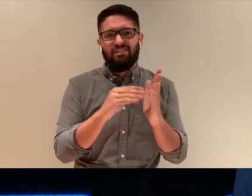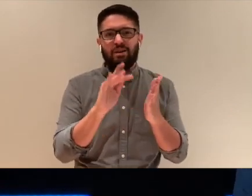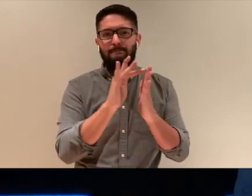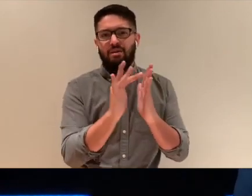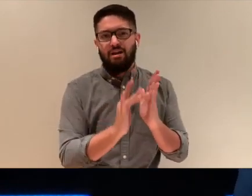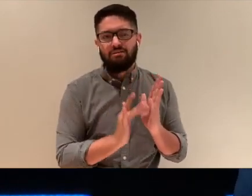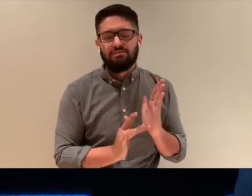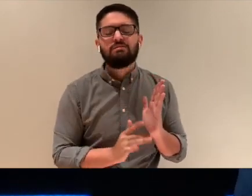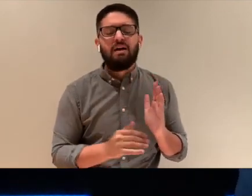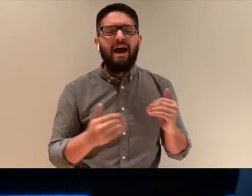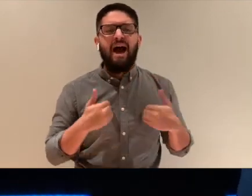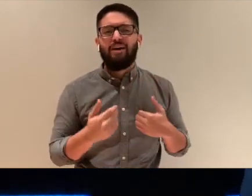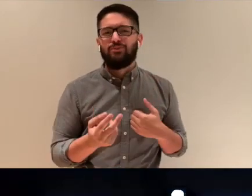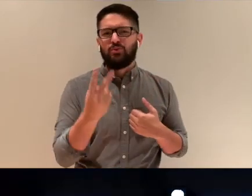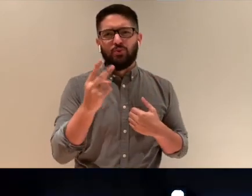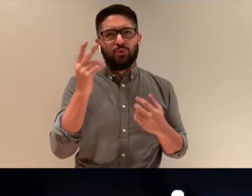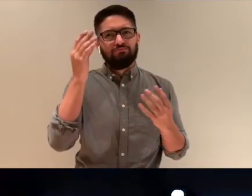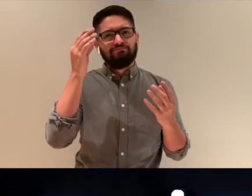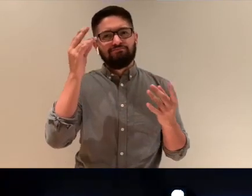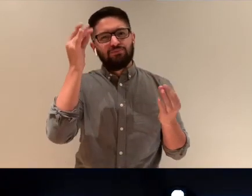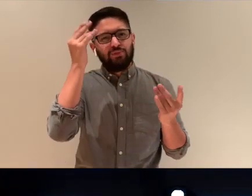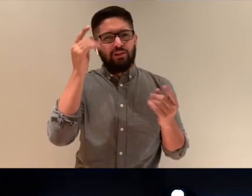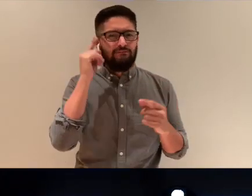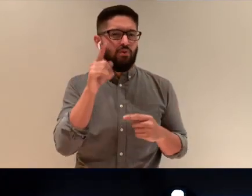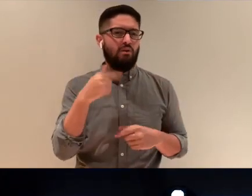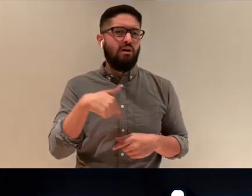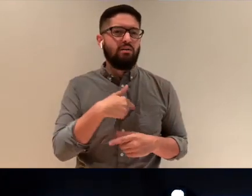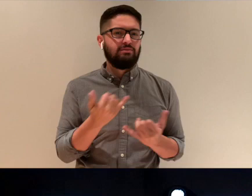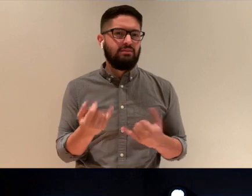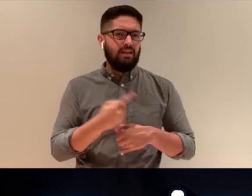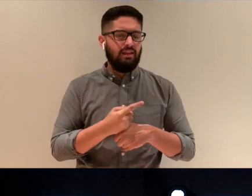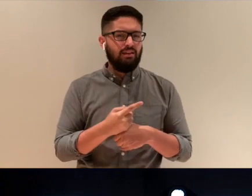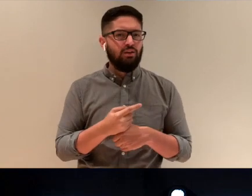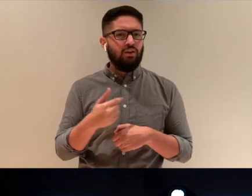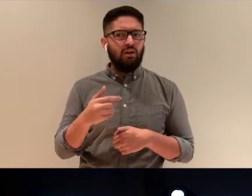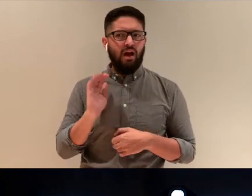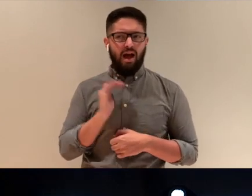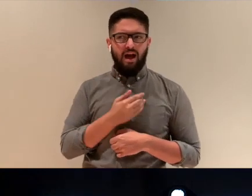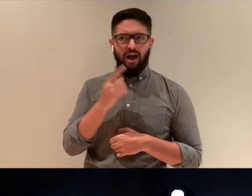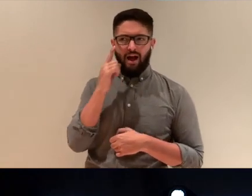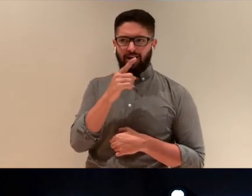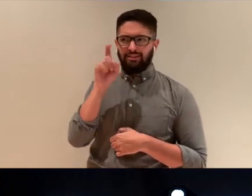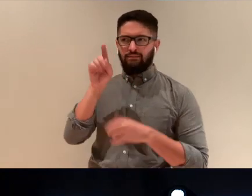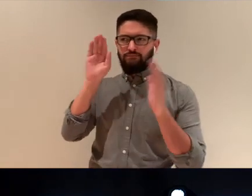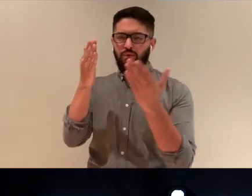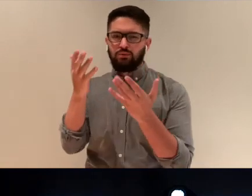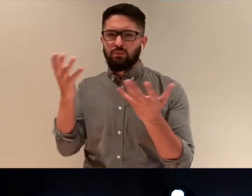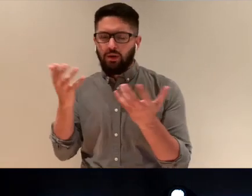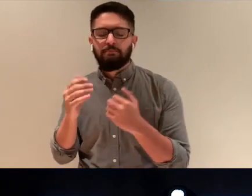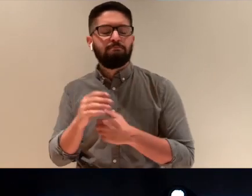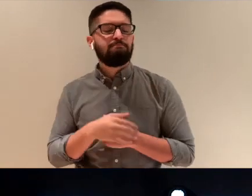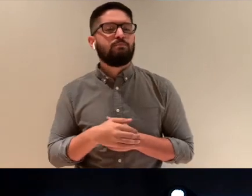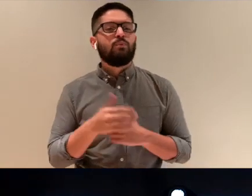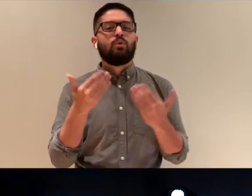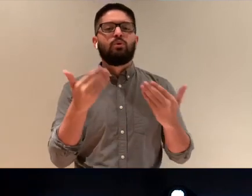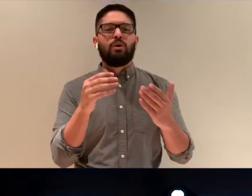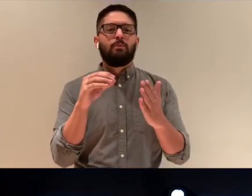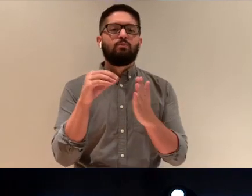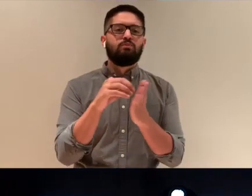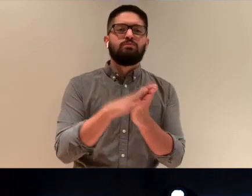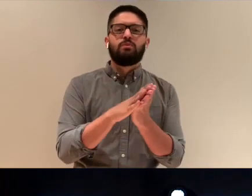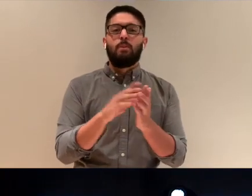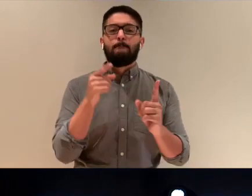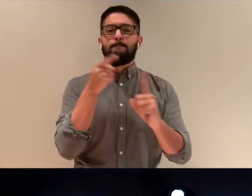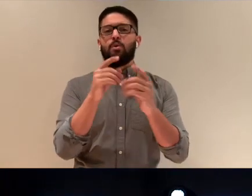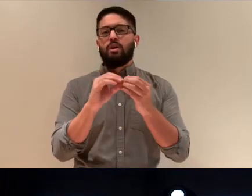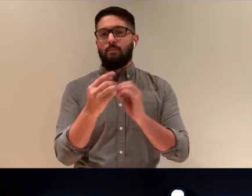with the fill in the blanks. But I have two thoughts for us today on where we need to fix our eyes on as we enter into this season.